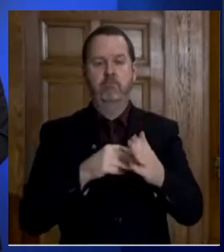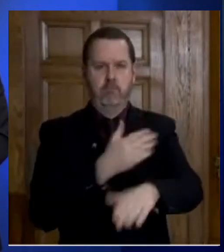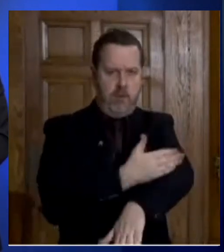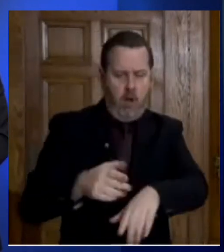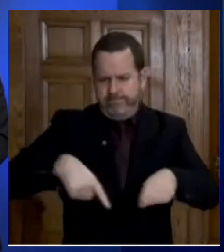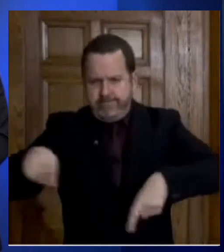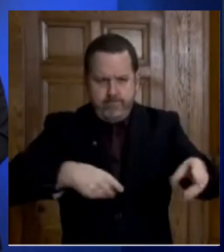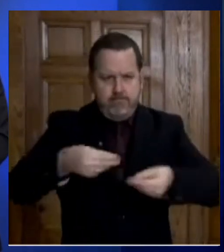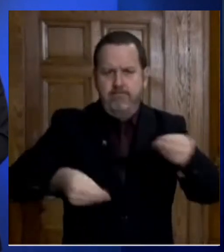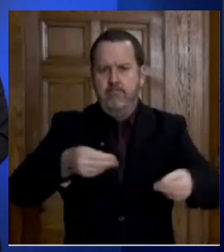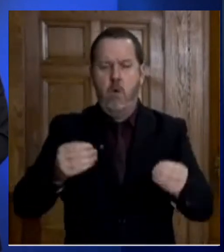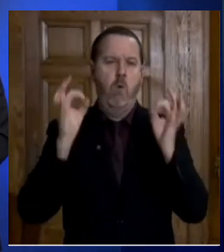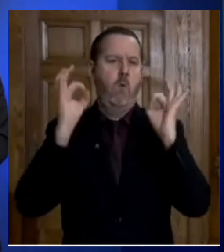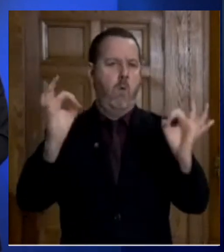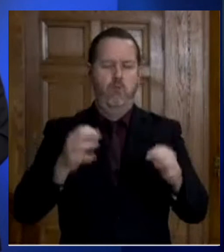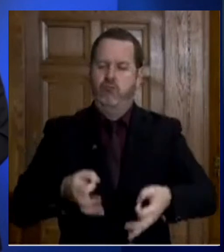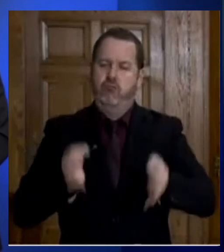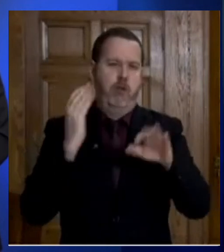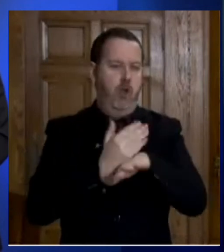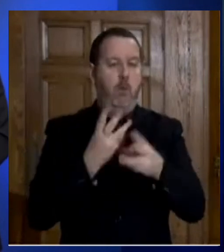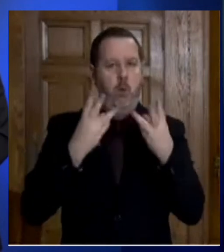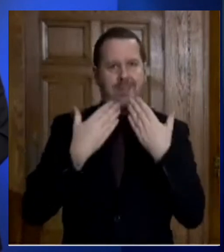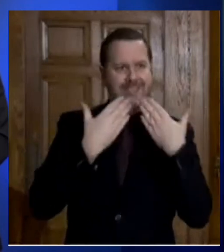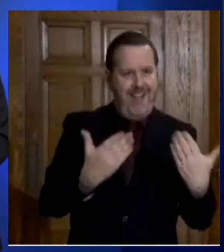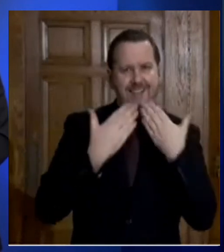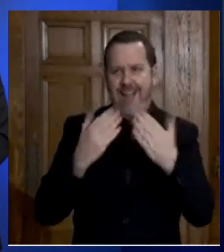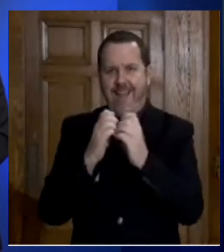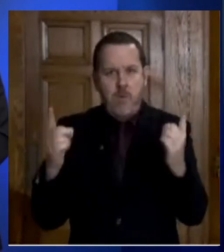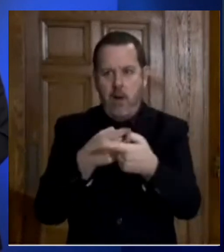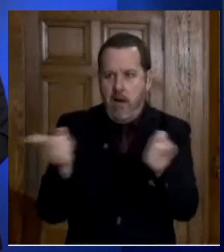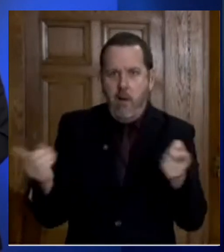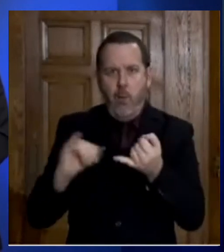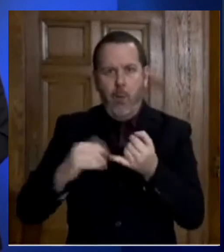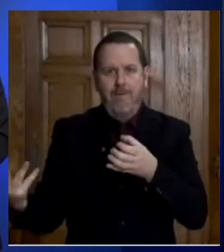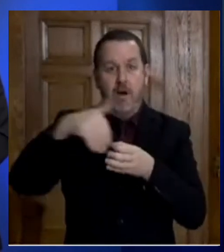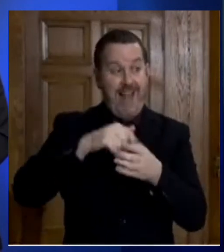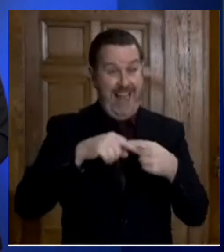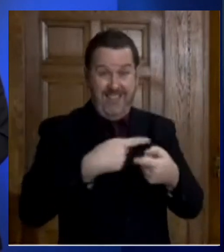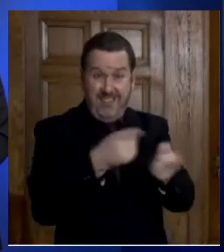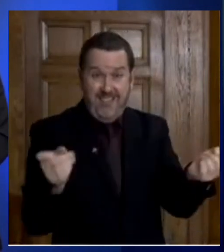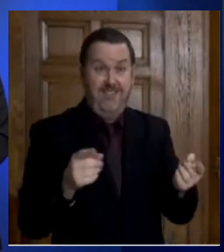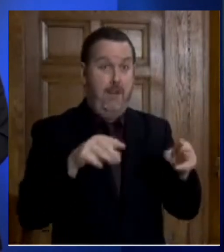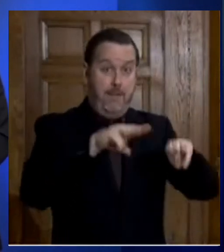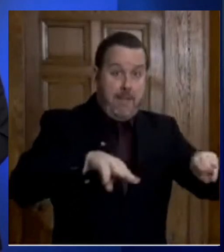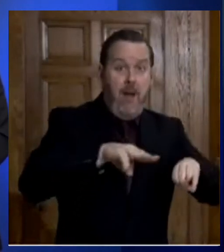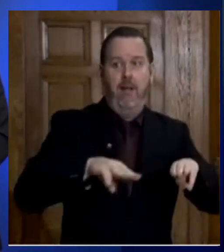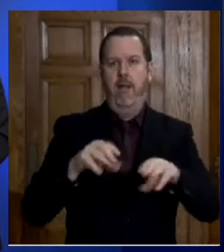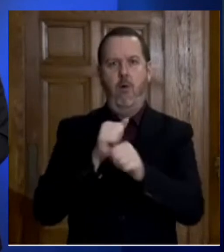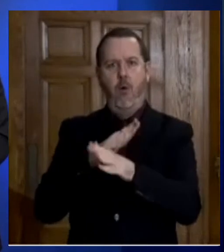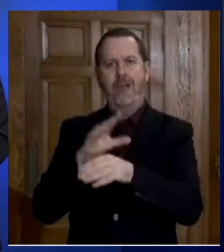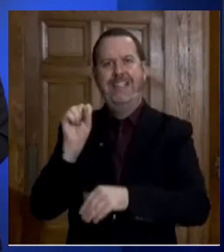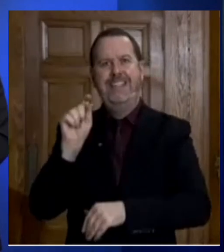every single person who's been involved in that, and I want to thank the public, every member of staff who's come forward